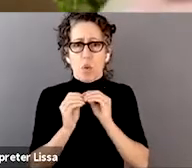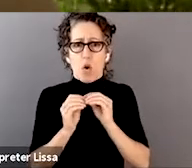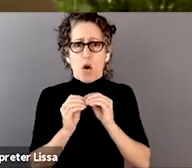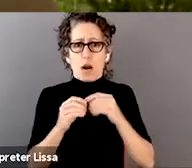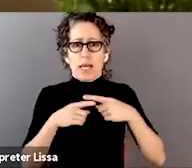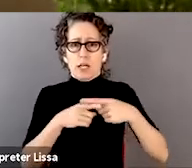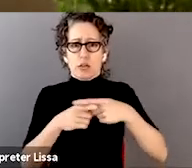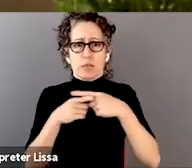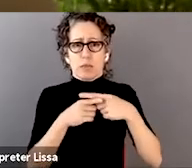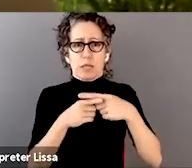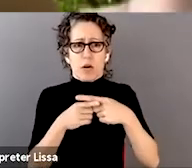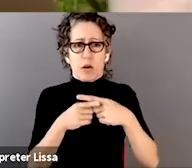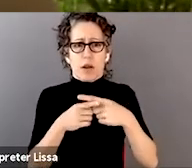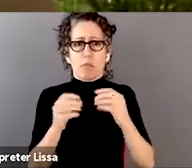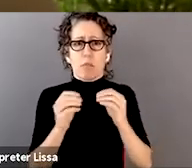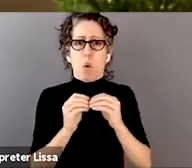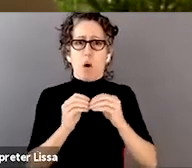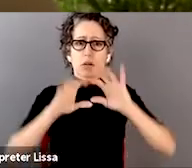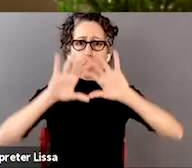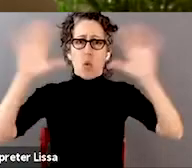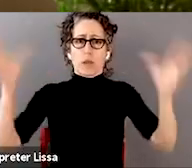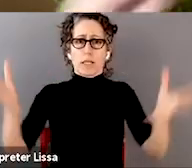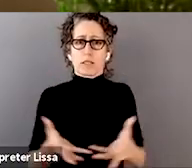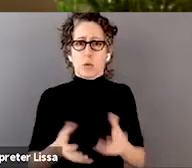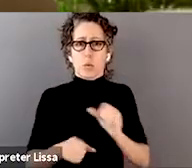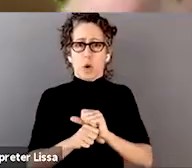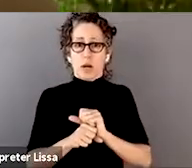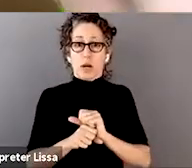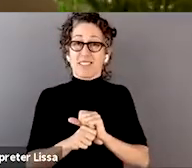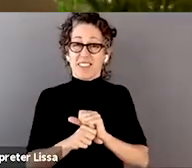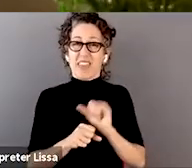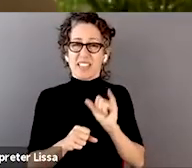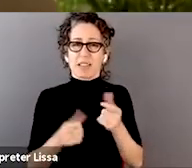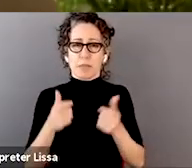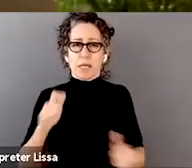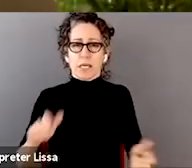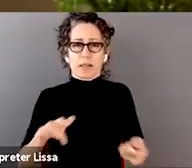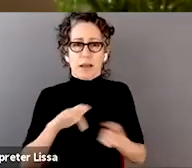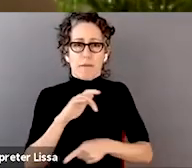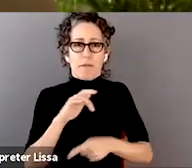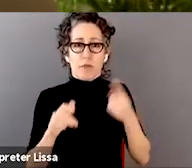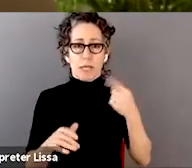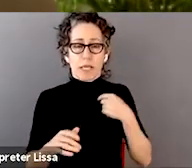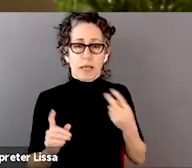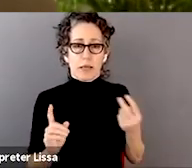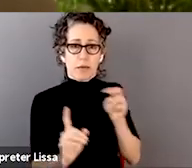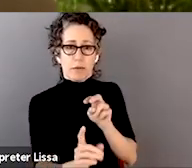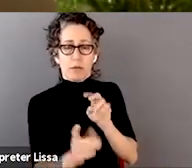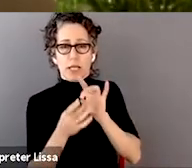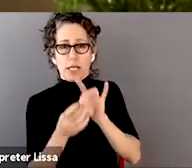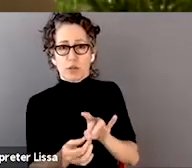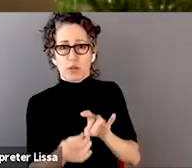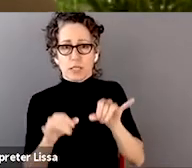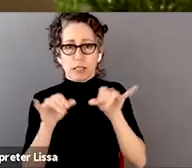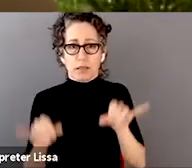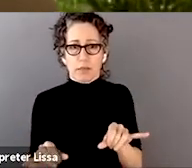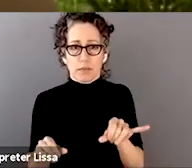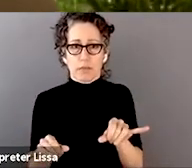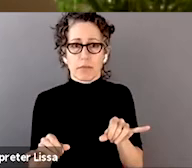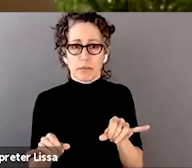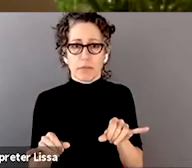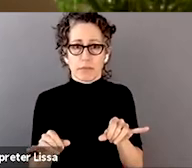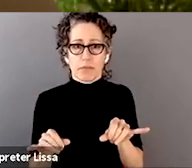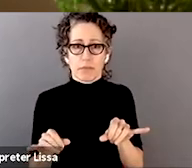I personally, I think that's where the biggest gap is, and like in terms of the reward system, and we need to like really